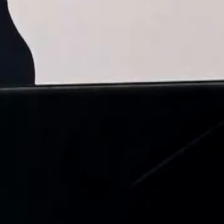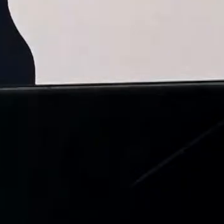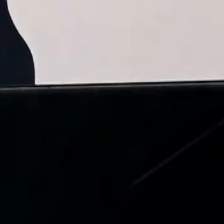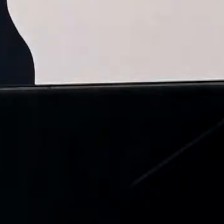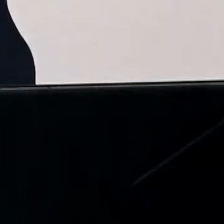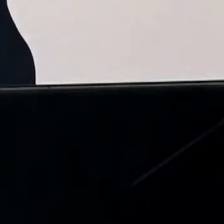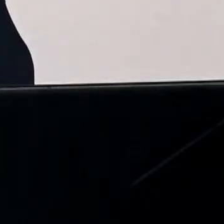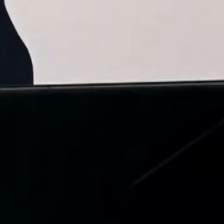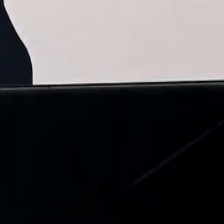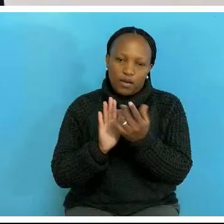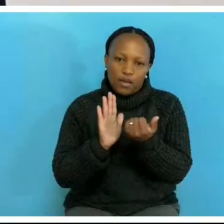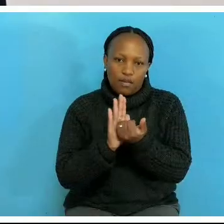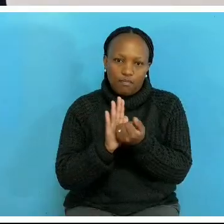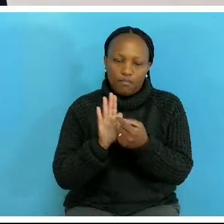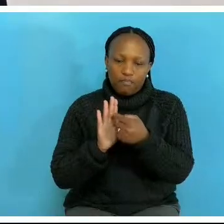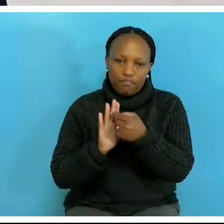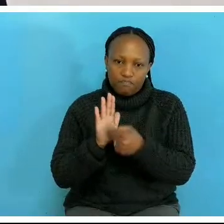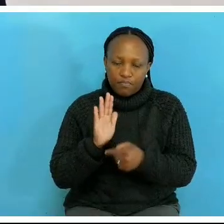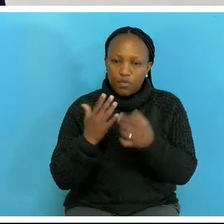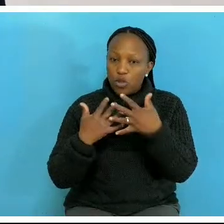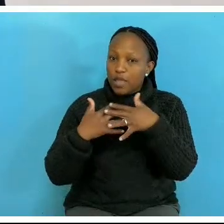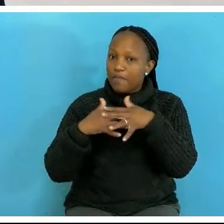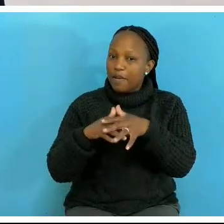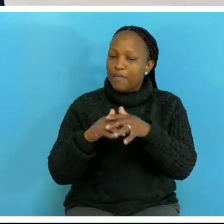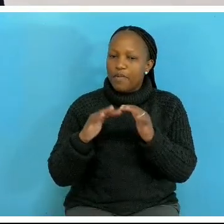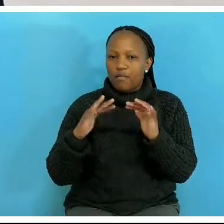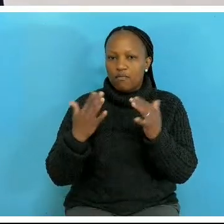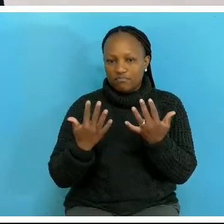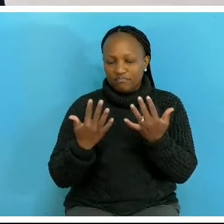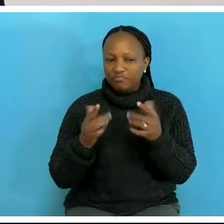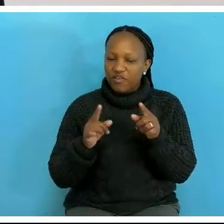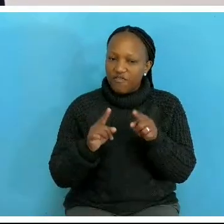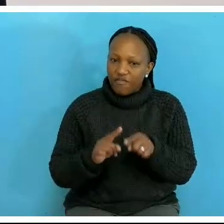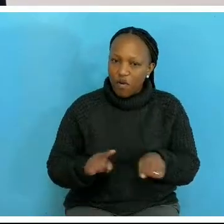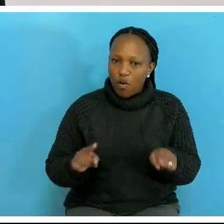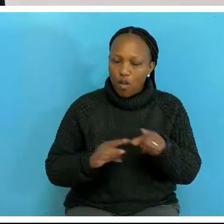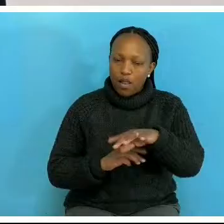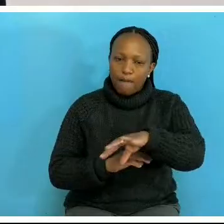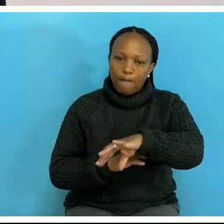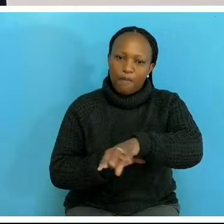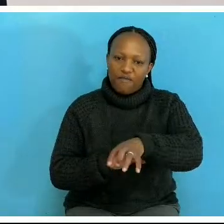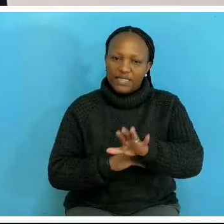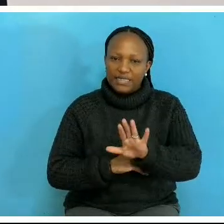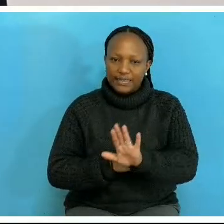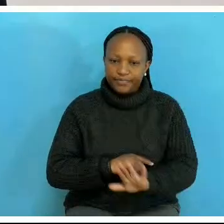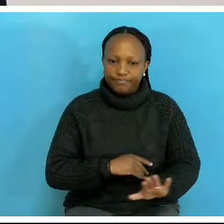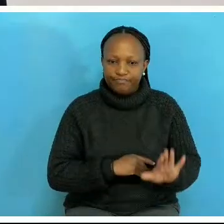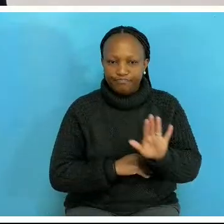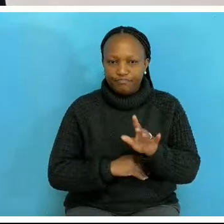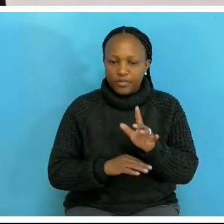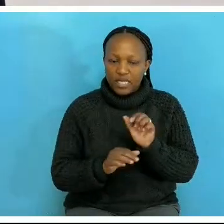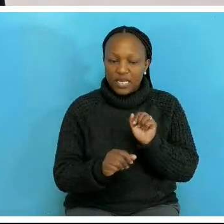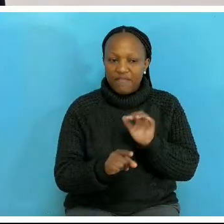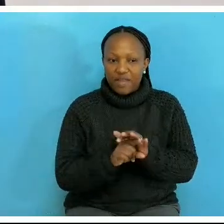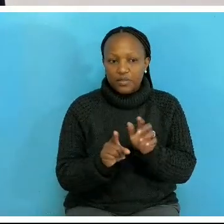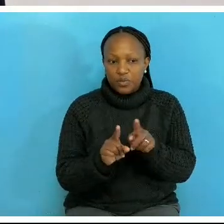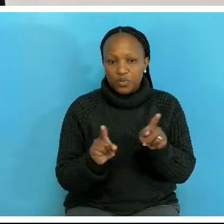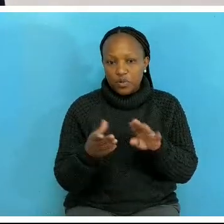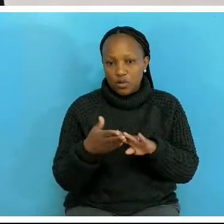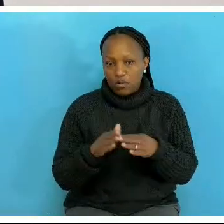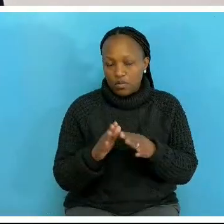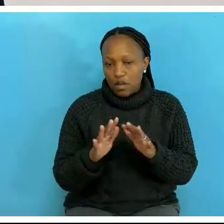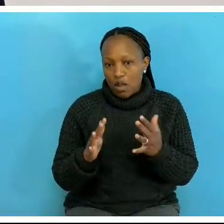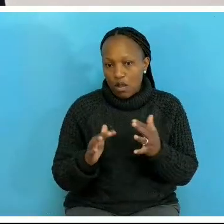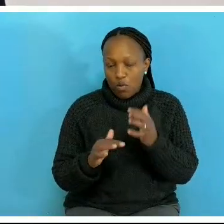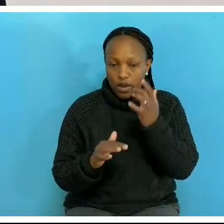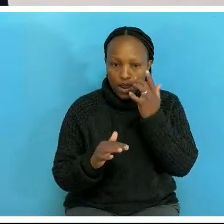Development Act and how it's being implemented the whole province-wide, but also how it affects you as a community here in